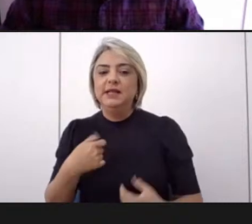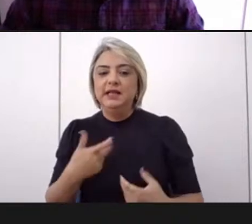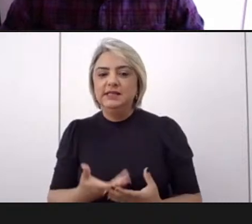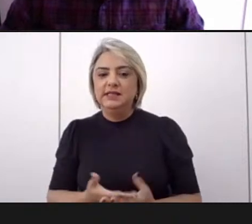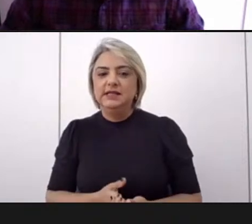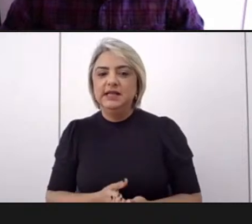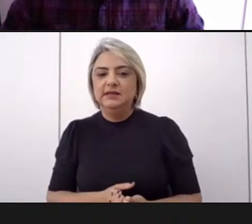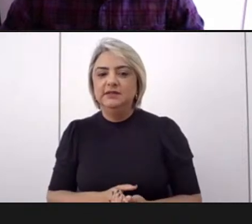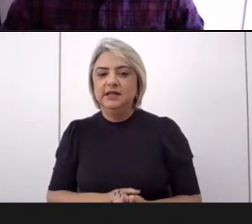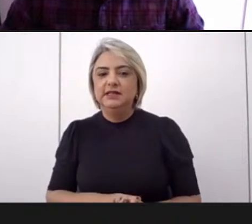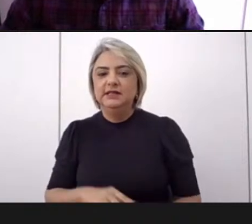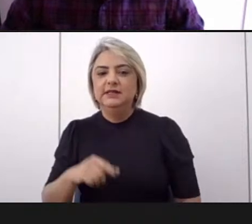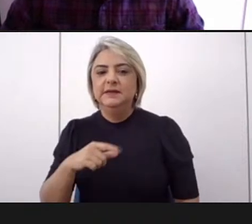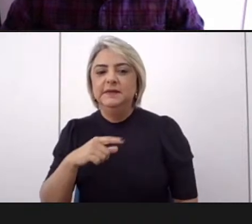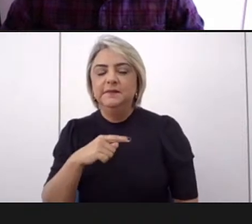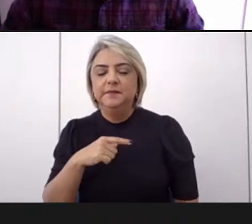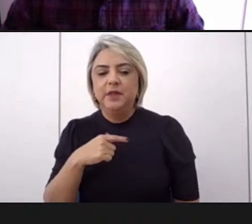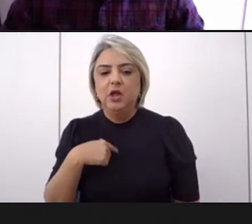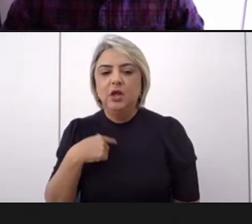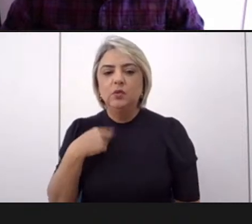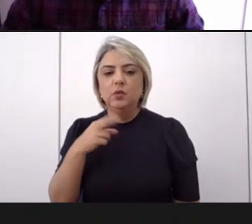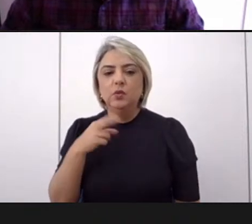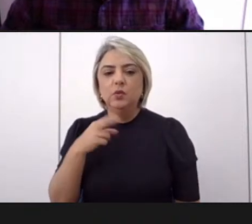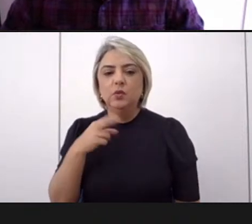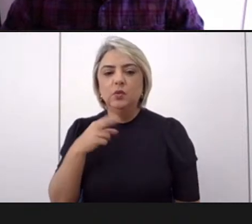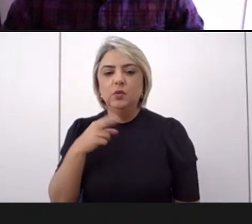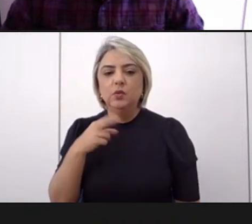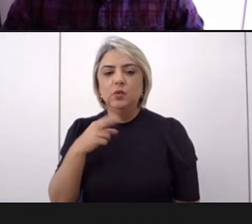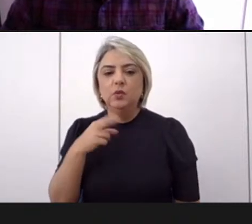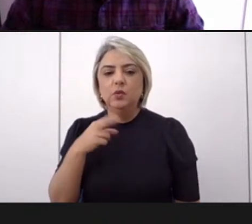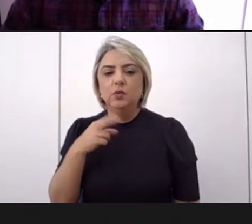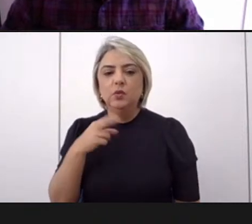using these grounds in jurisdictions.